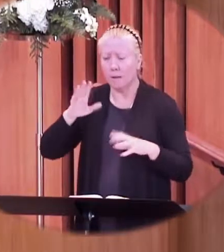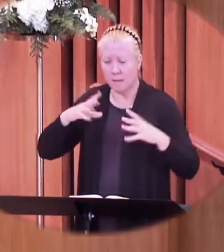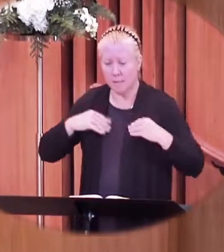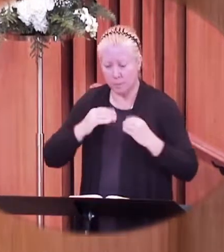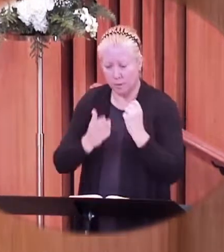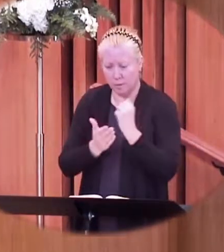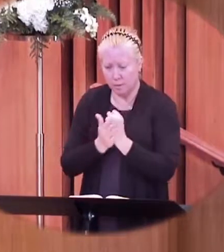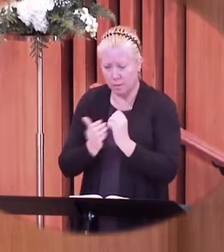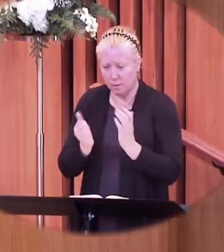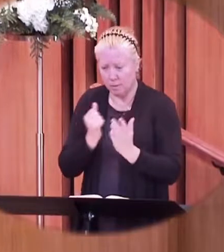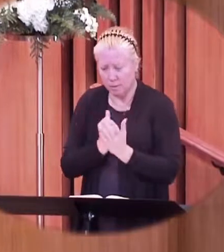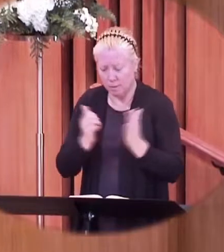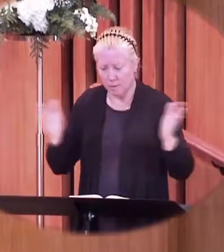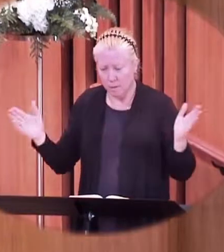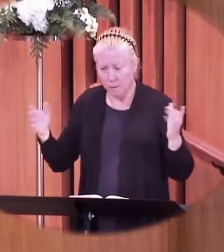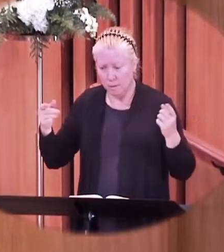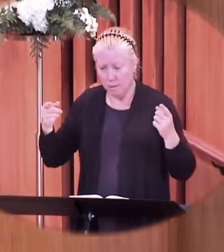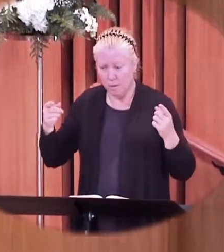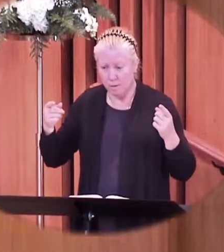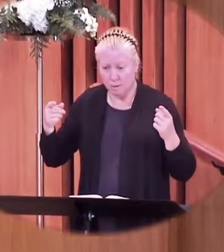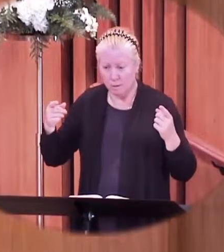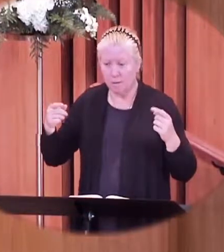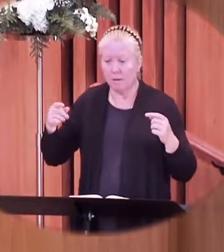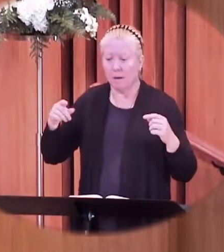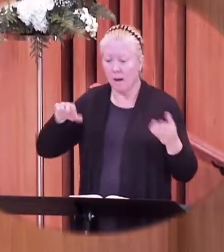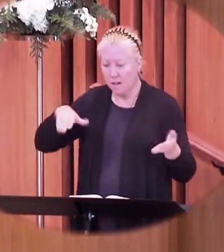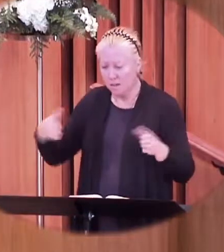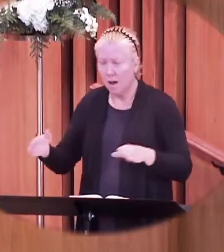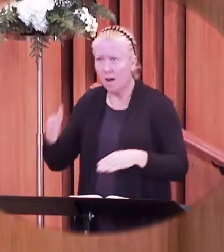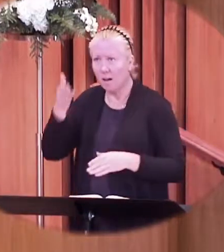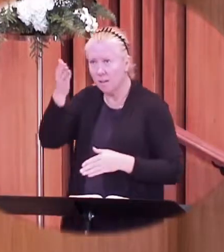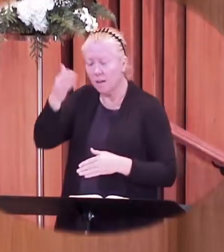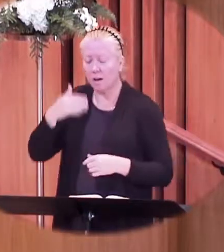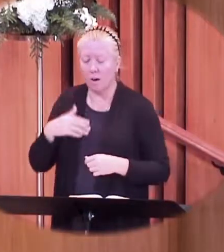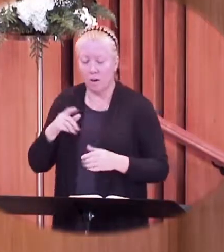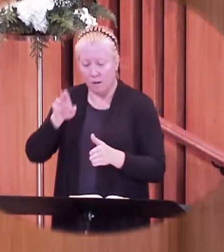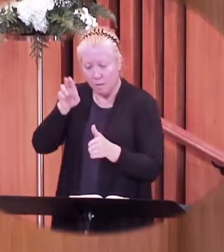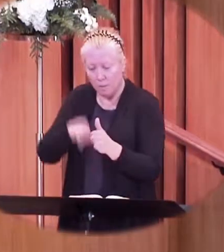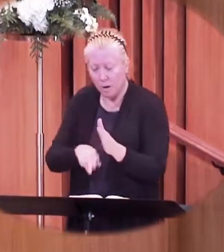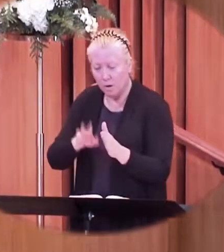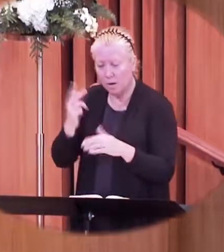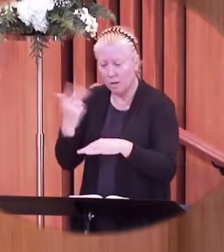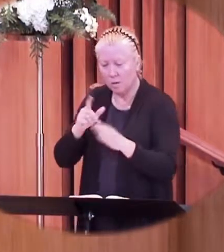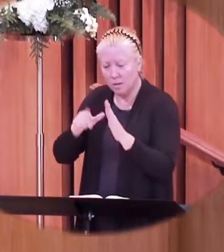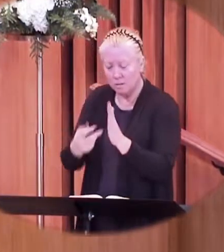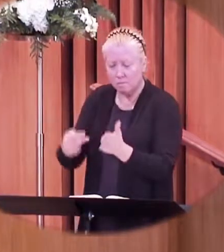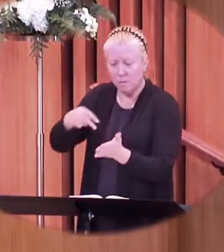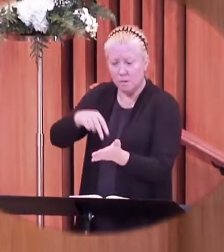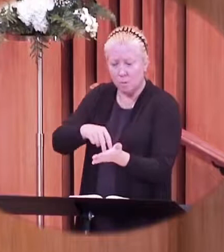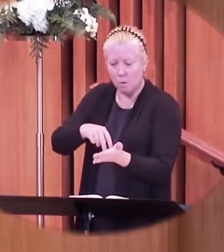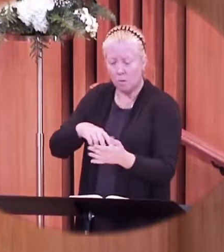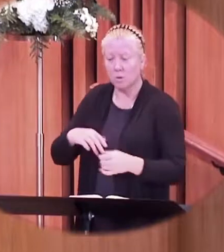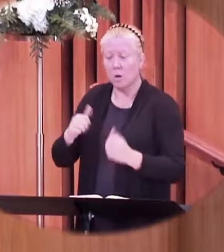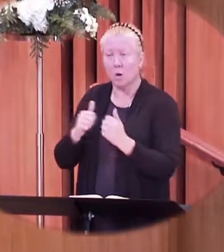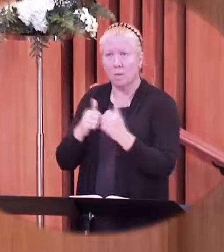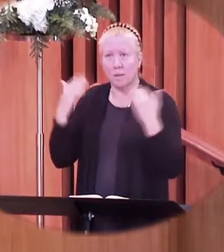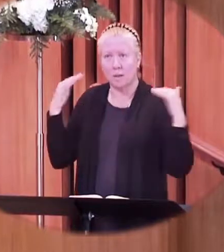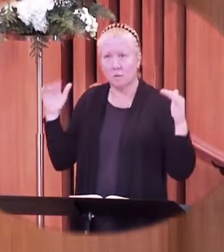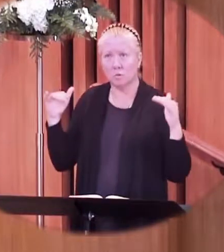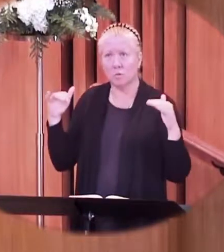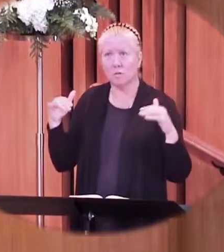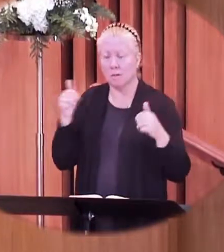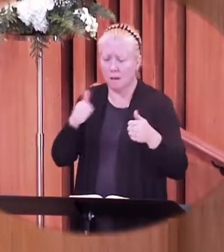And by rising from the dead, he gave us life eternal. And so with angels and archangels, with thrones and